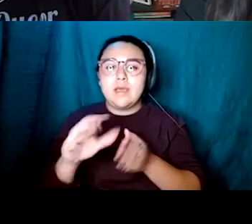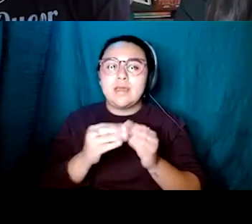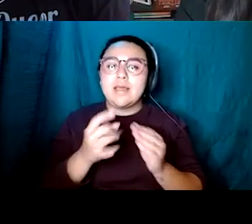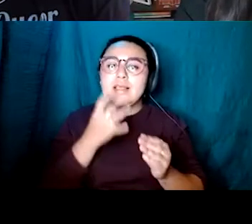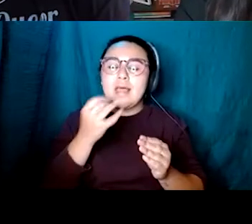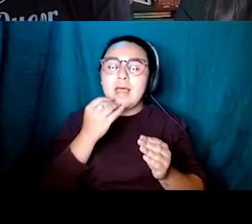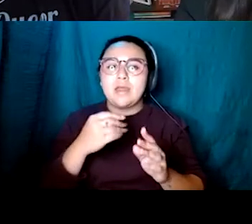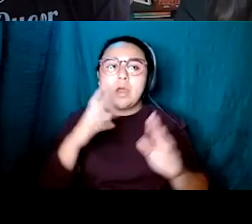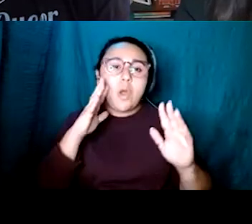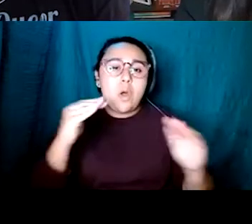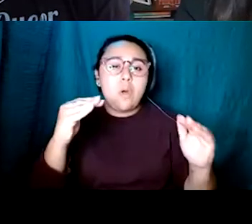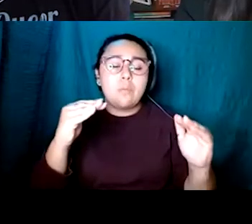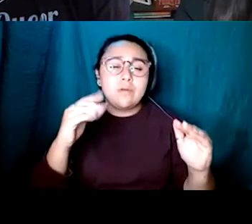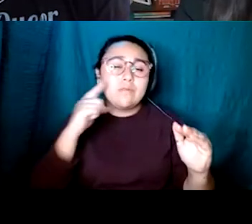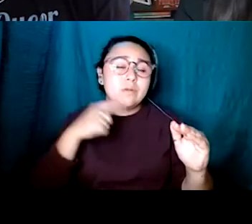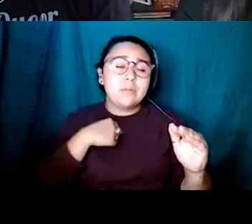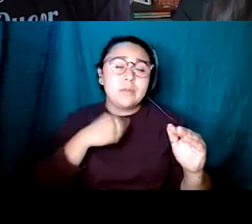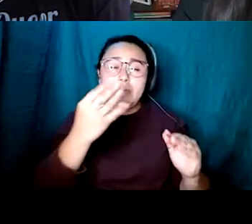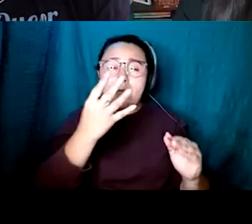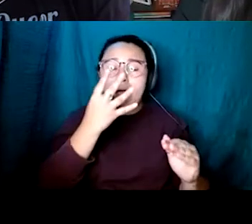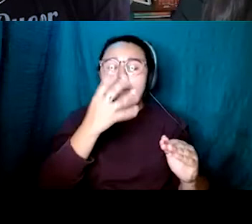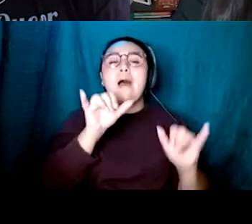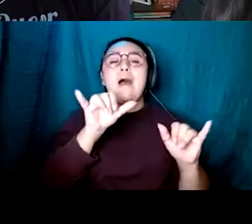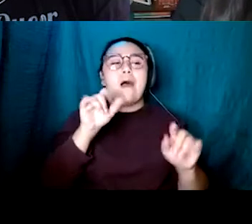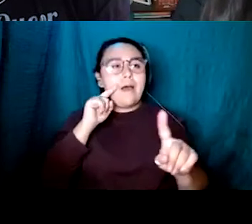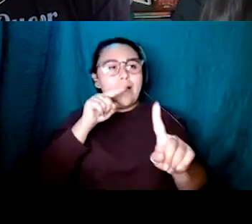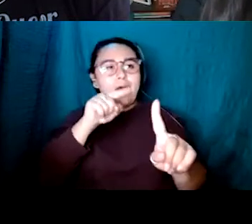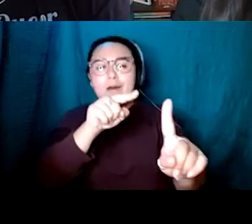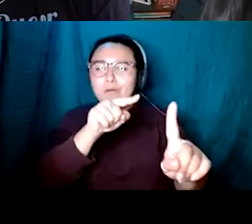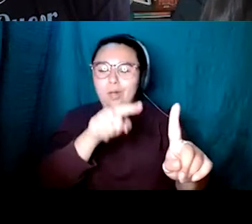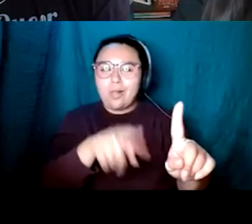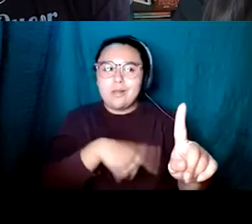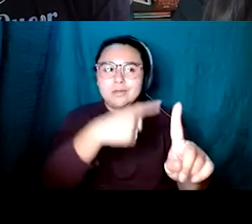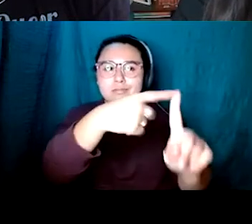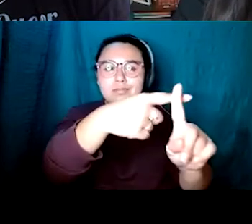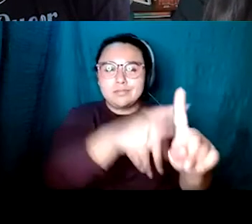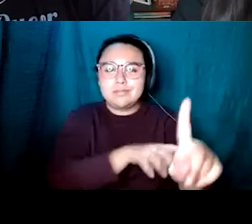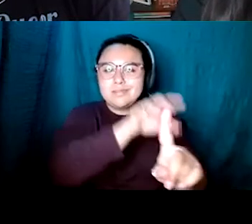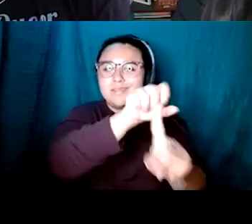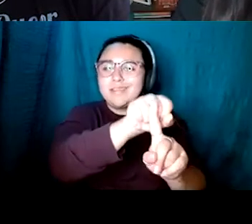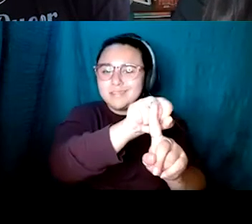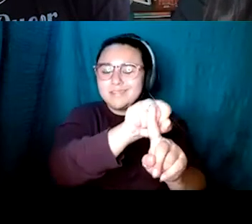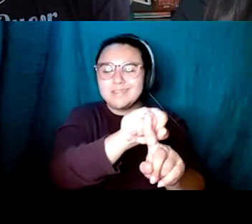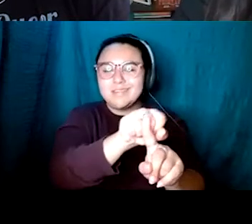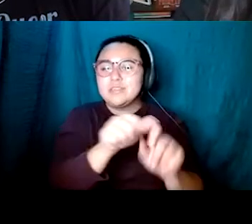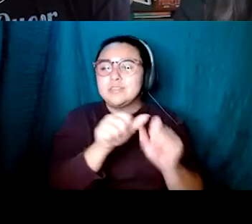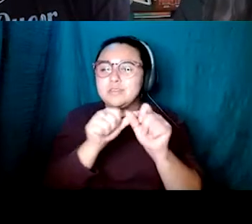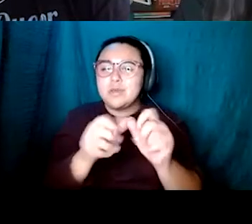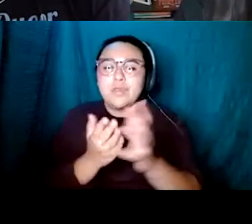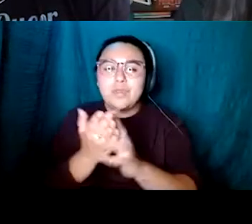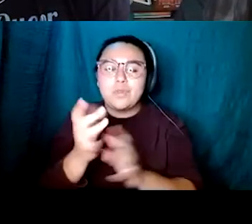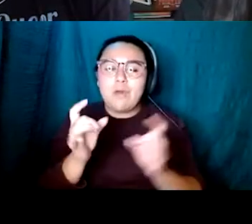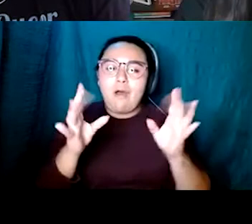and focus to get through the awfulness of the pandemic. And now that we seem to be